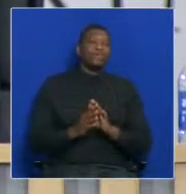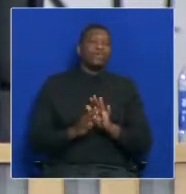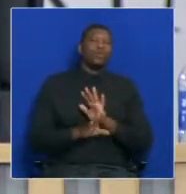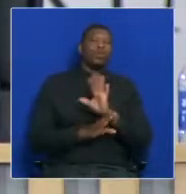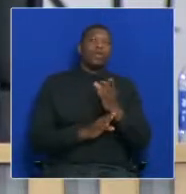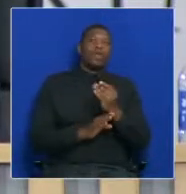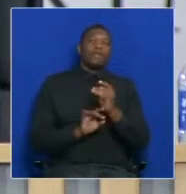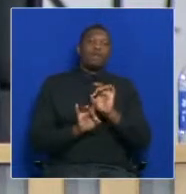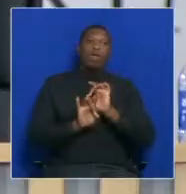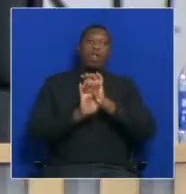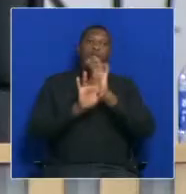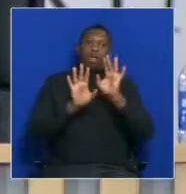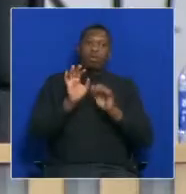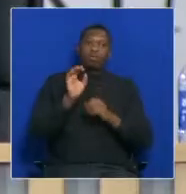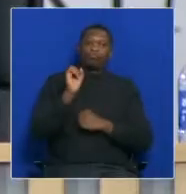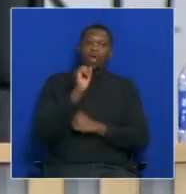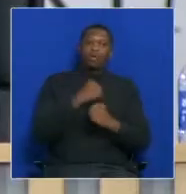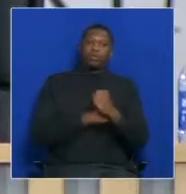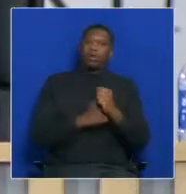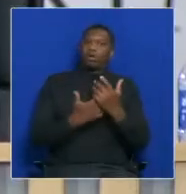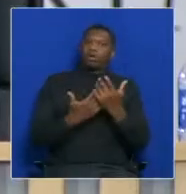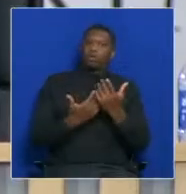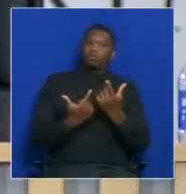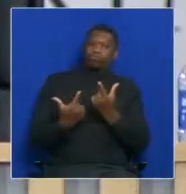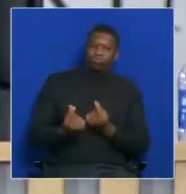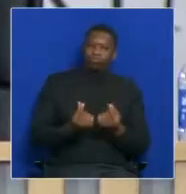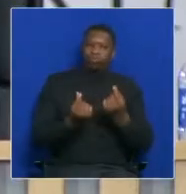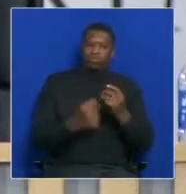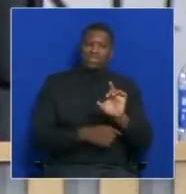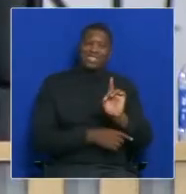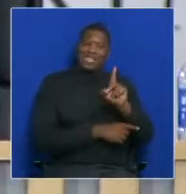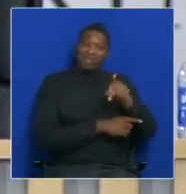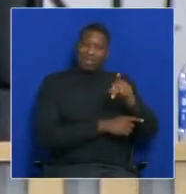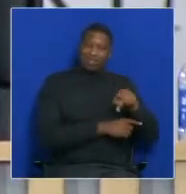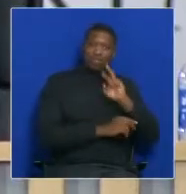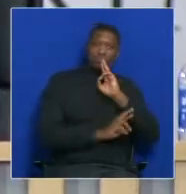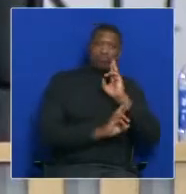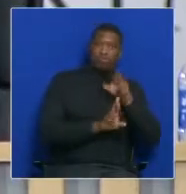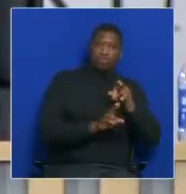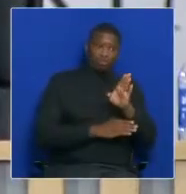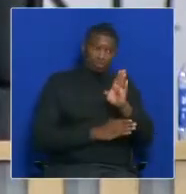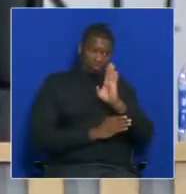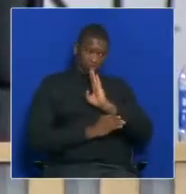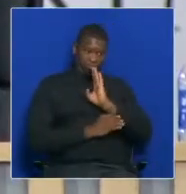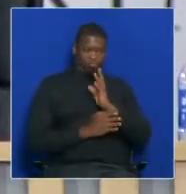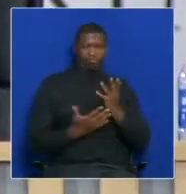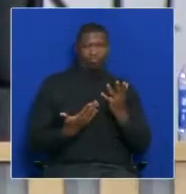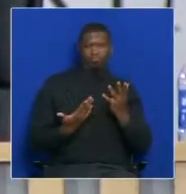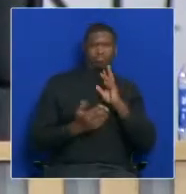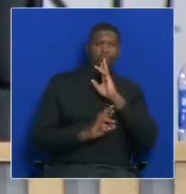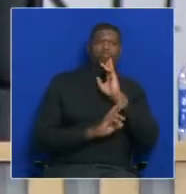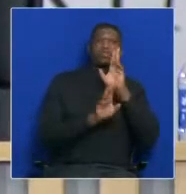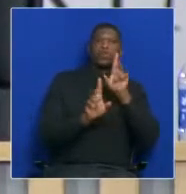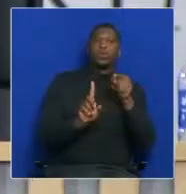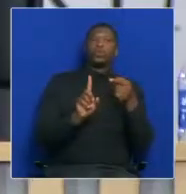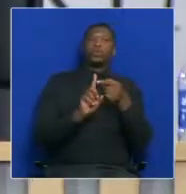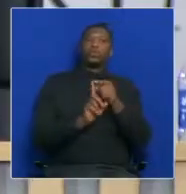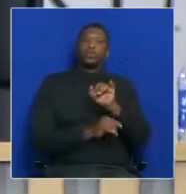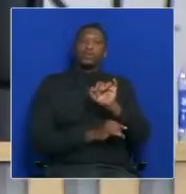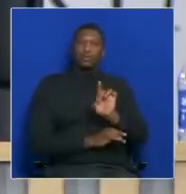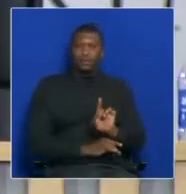DDPPs do not report to me, they report to the ID. What happens is because I'm involved